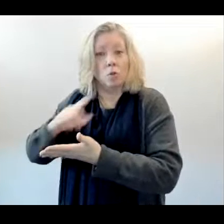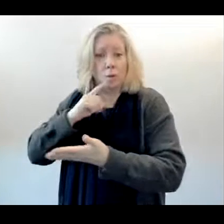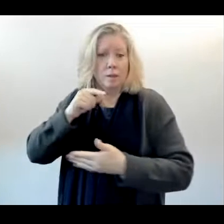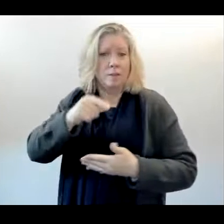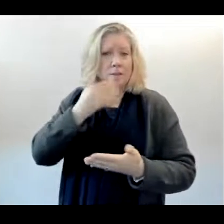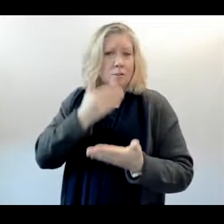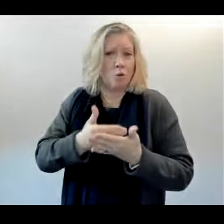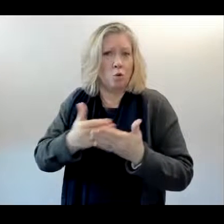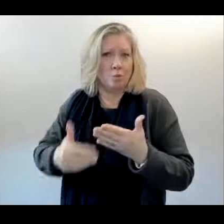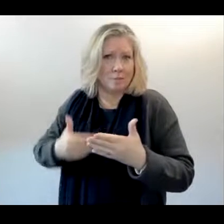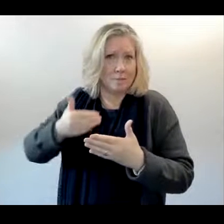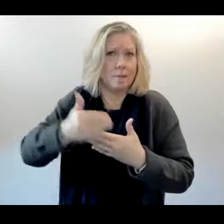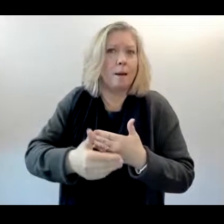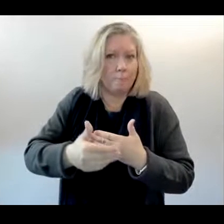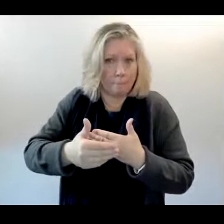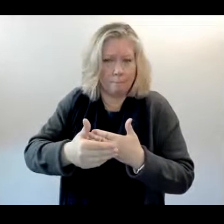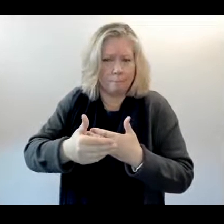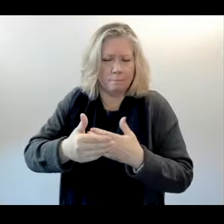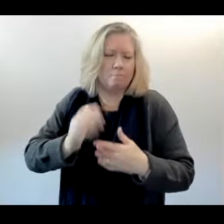the process. Thank you.